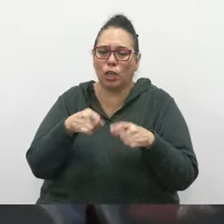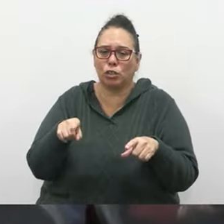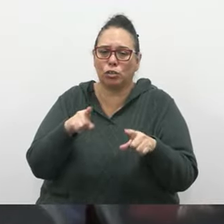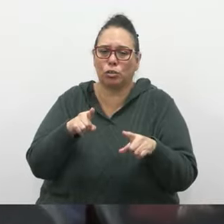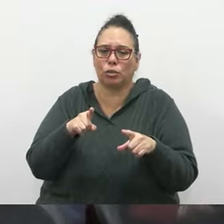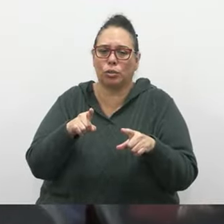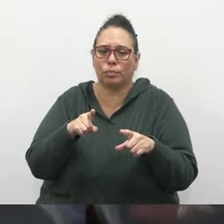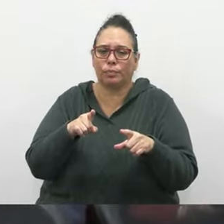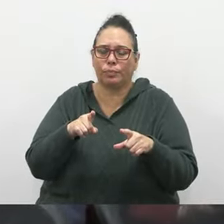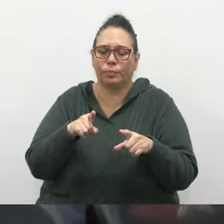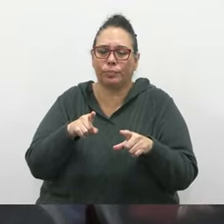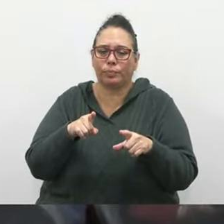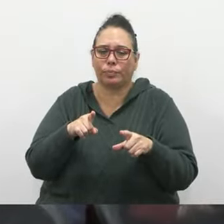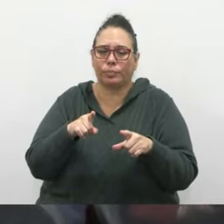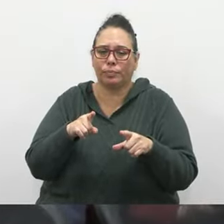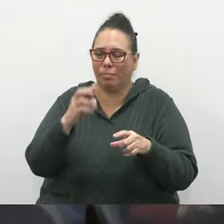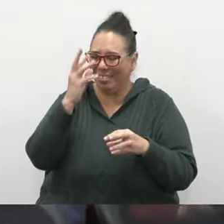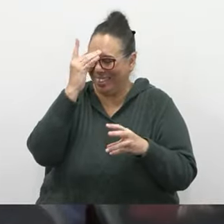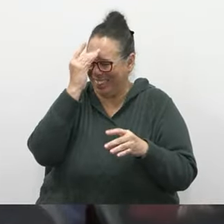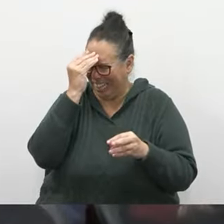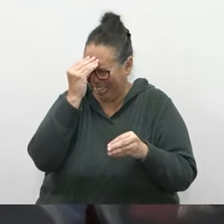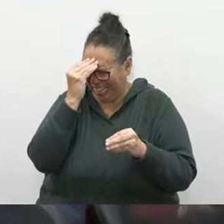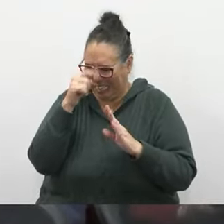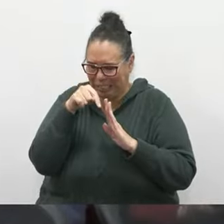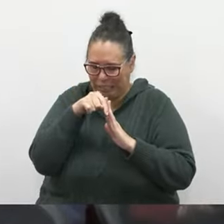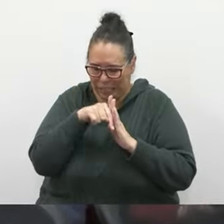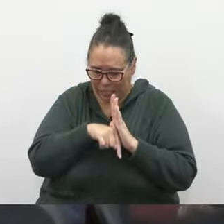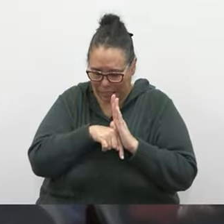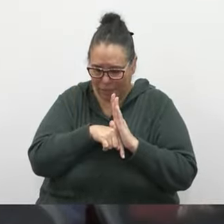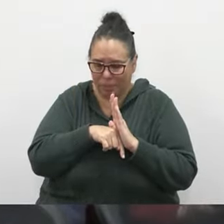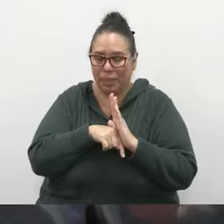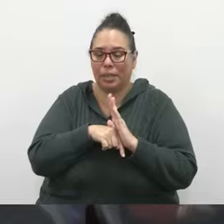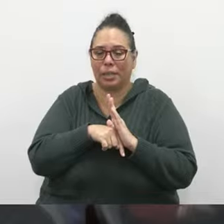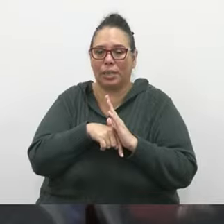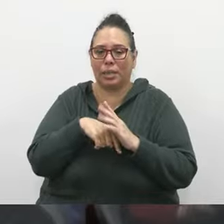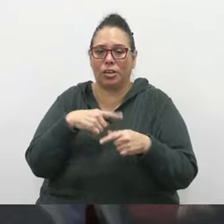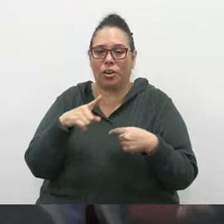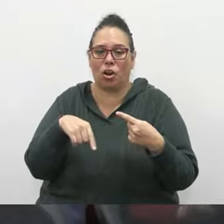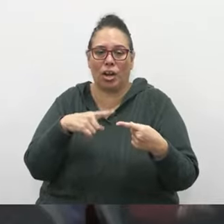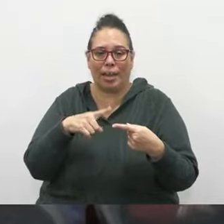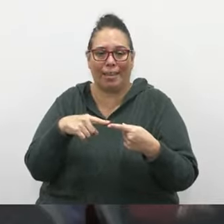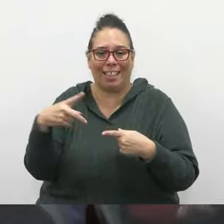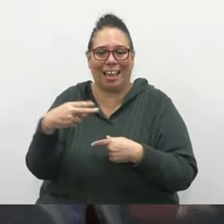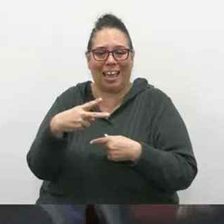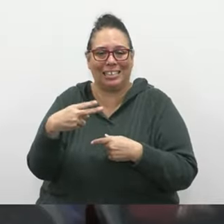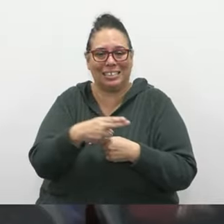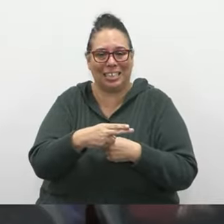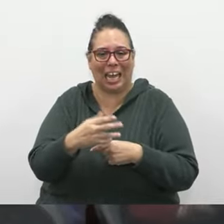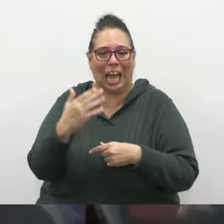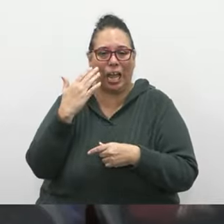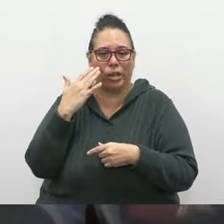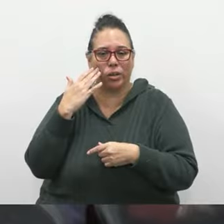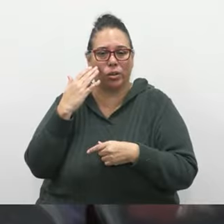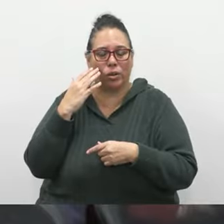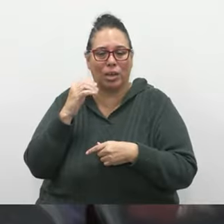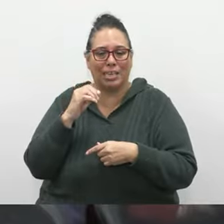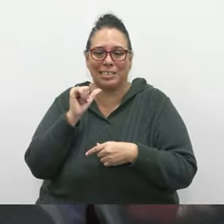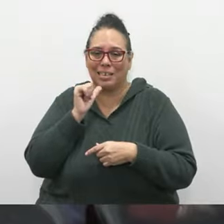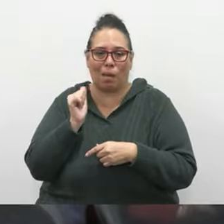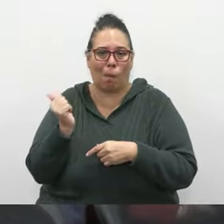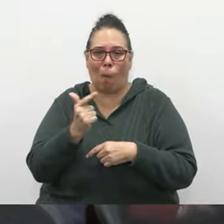take think of it deeply regarding the cuts. I know it's not on you.